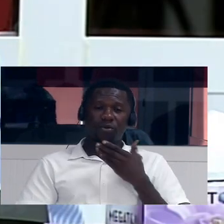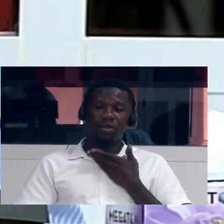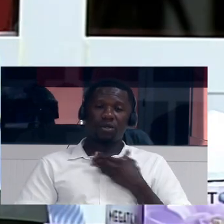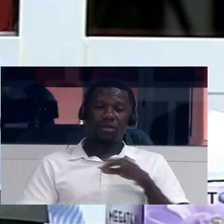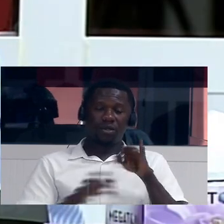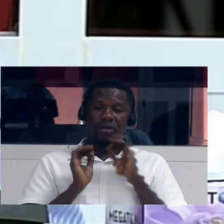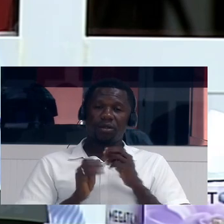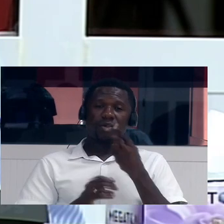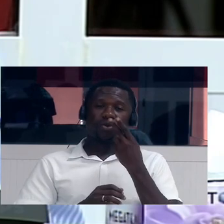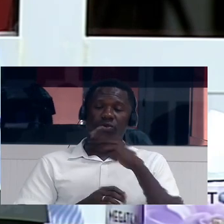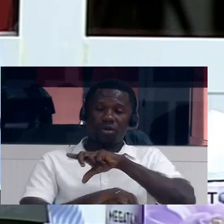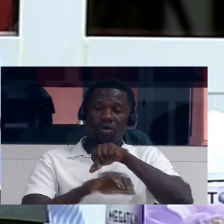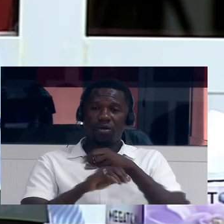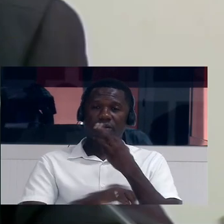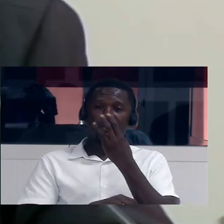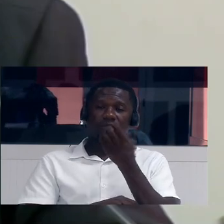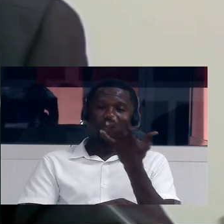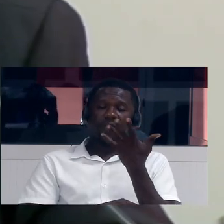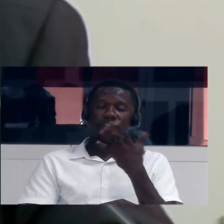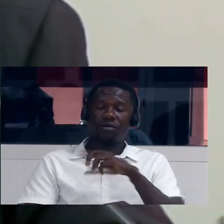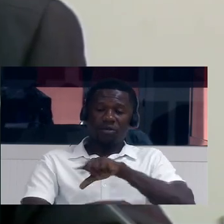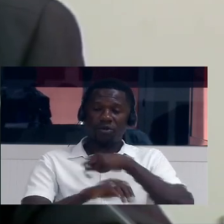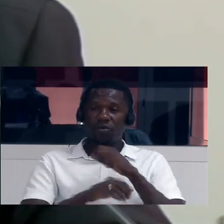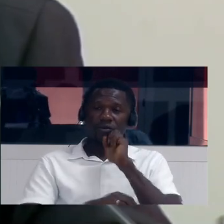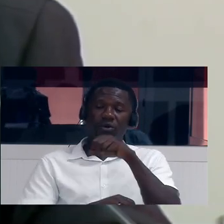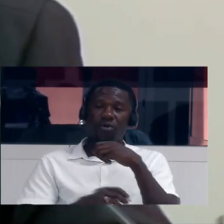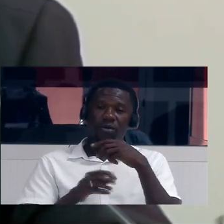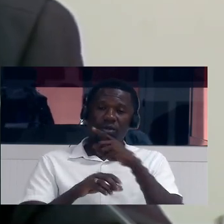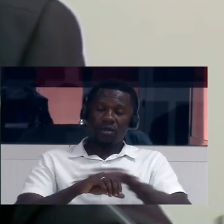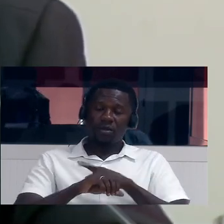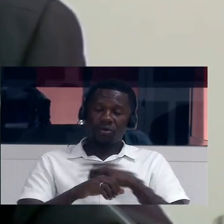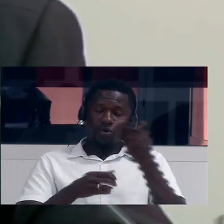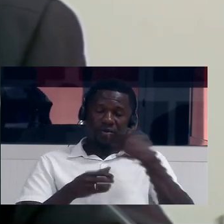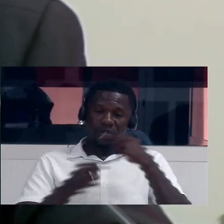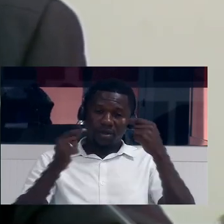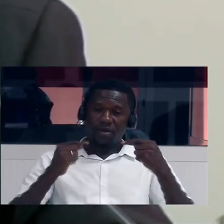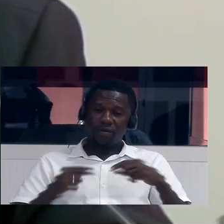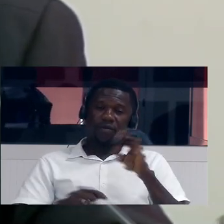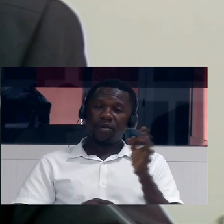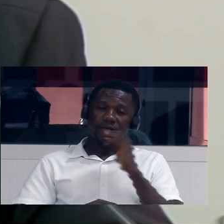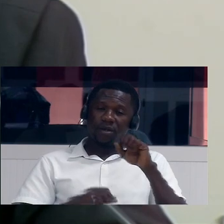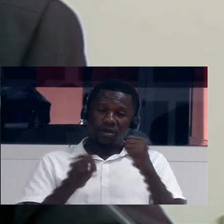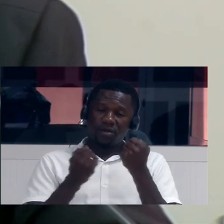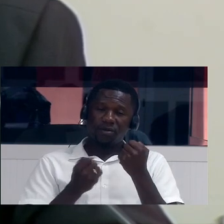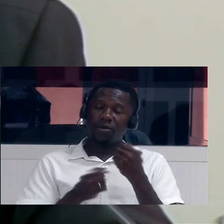2 hours and 45 minutes of your time, come and testify, on a very difficult Tamil issue.